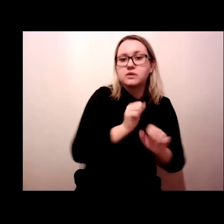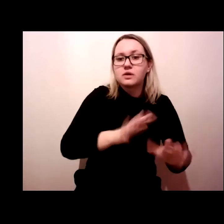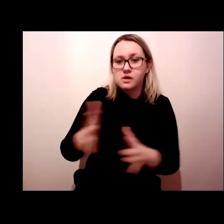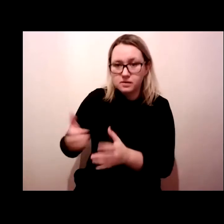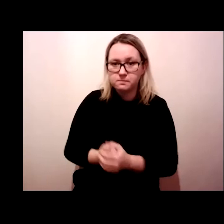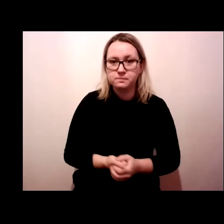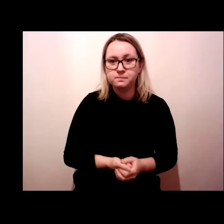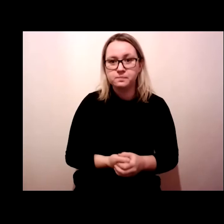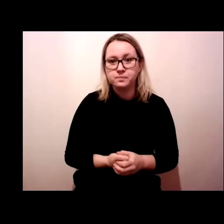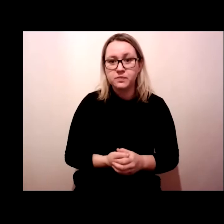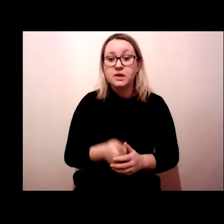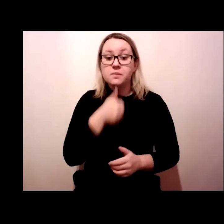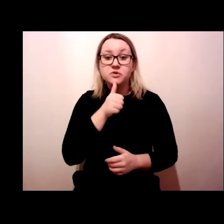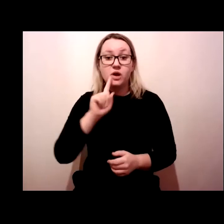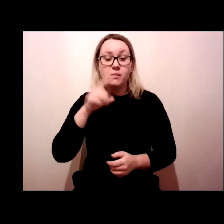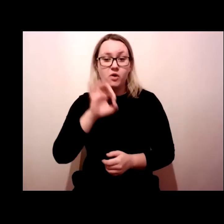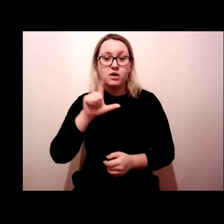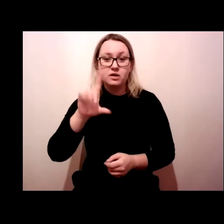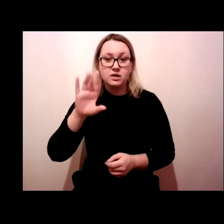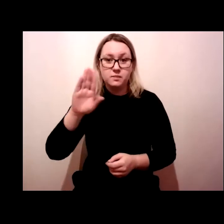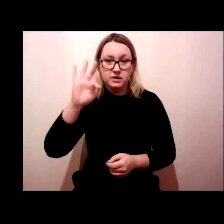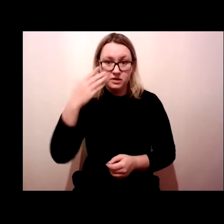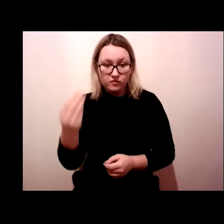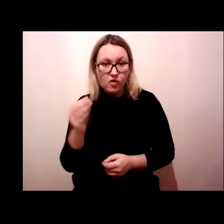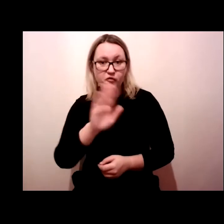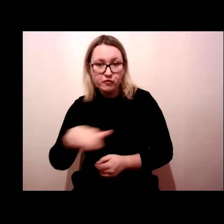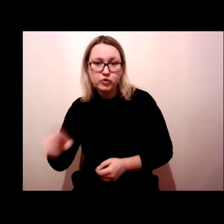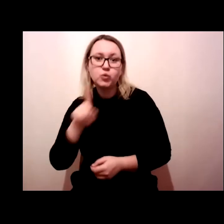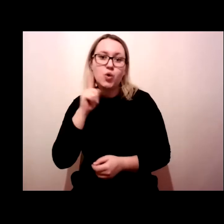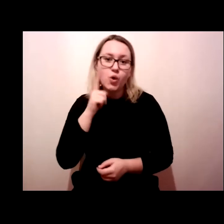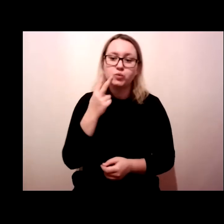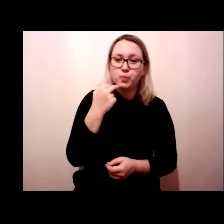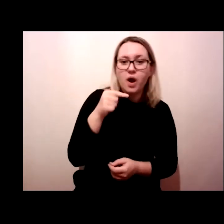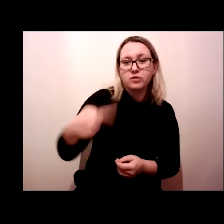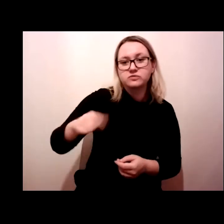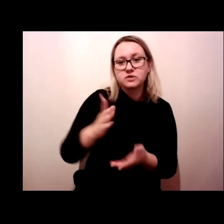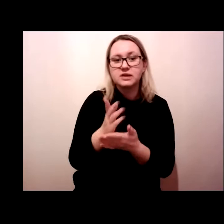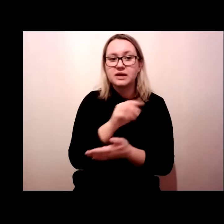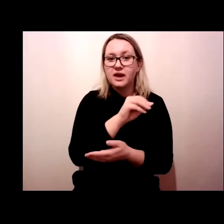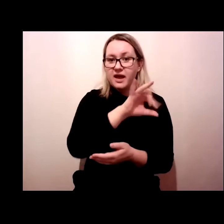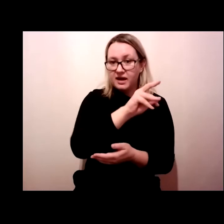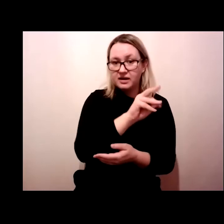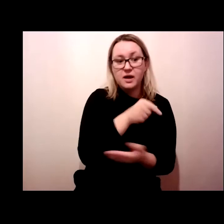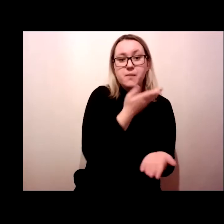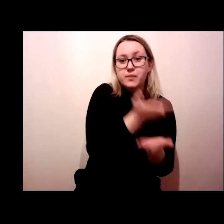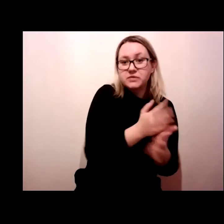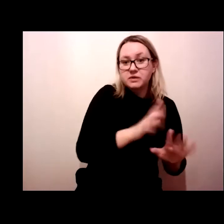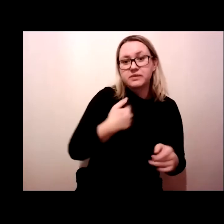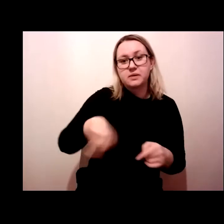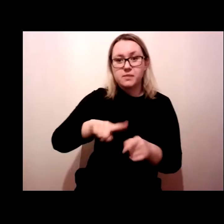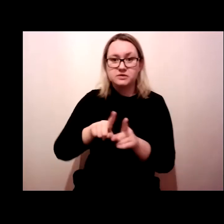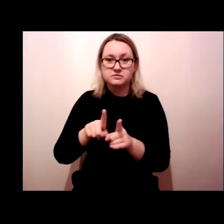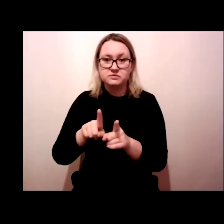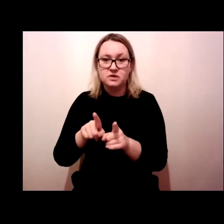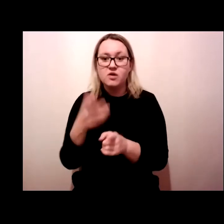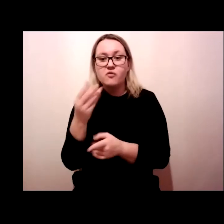staff members, to other institutions, and so on. When it comes to the bullying against LGBTI